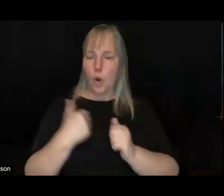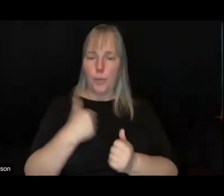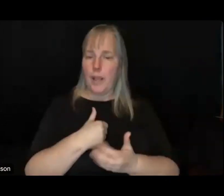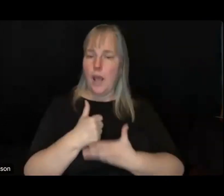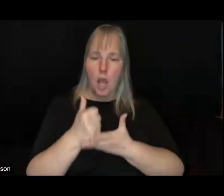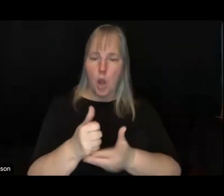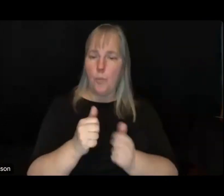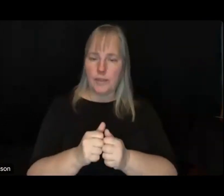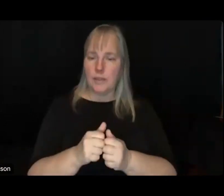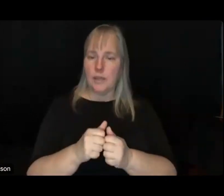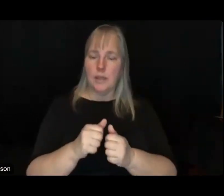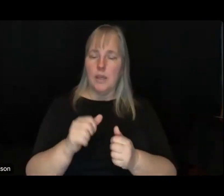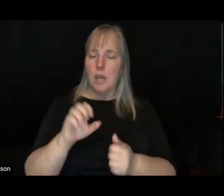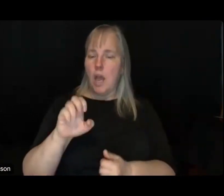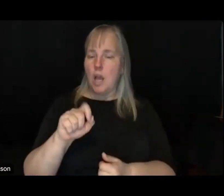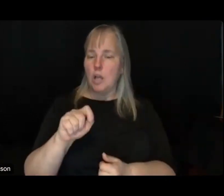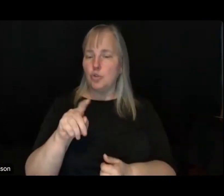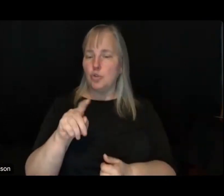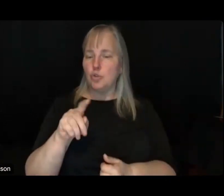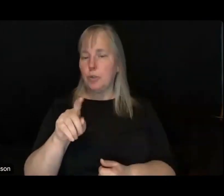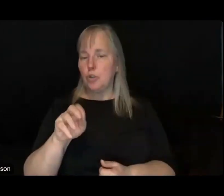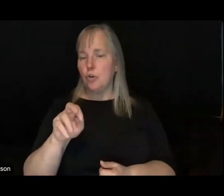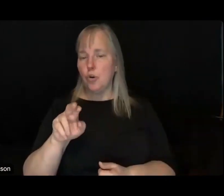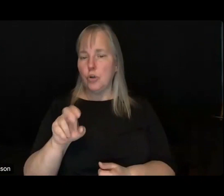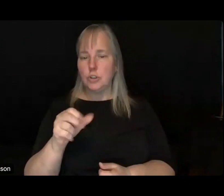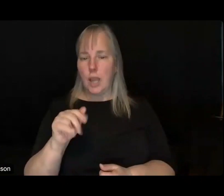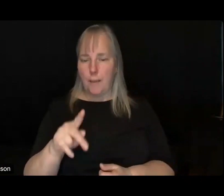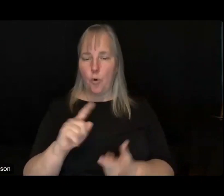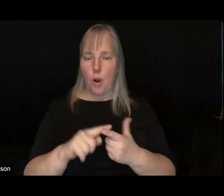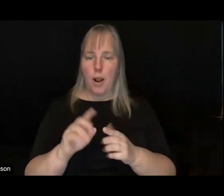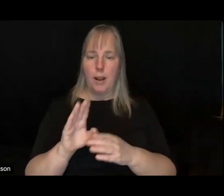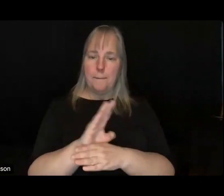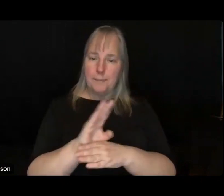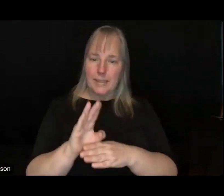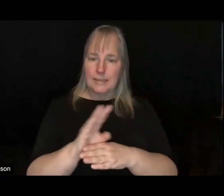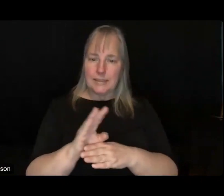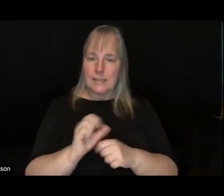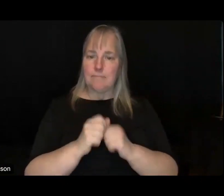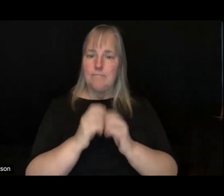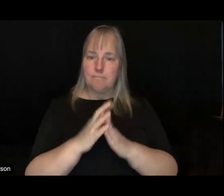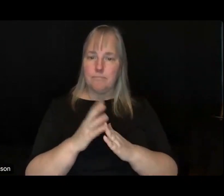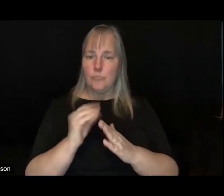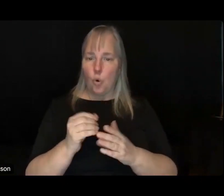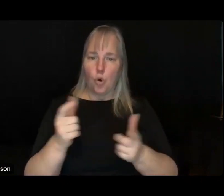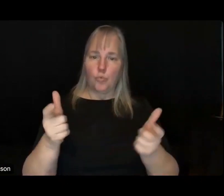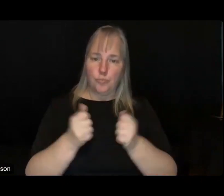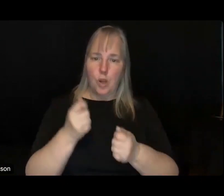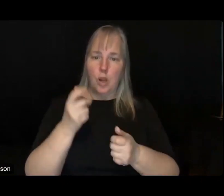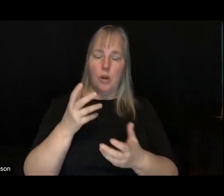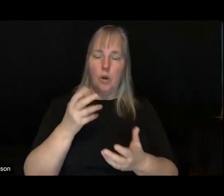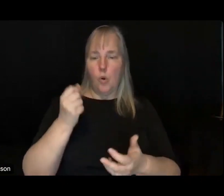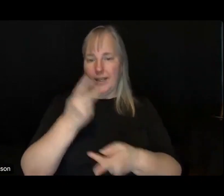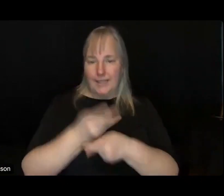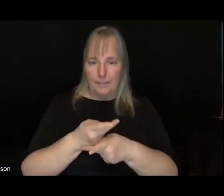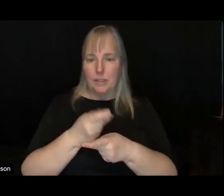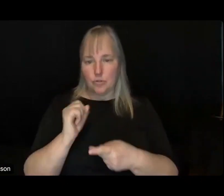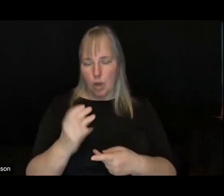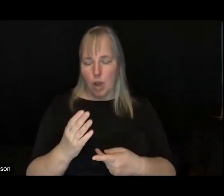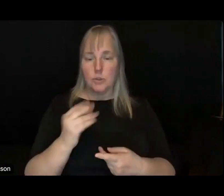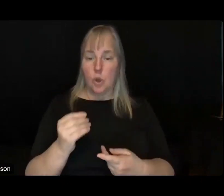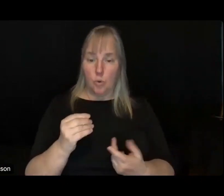business retention, retaining jobs? What can they be doing differently or better or continue doing? So Chuck, since you're already up, you can start there and